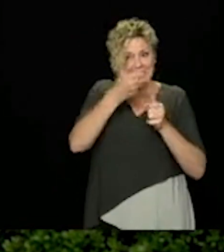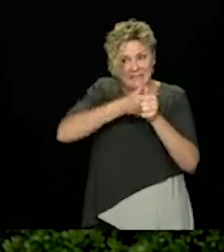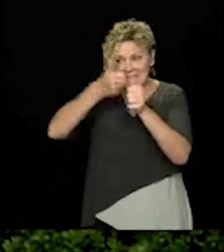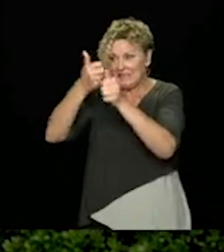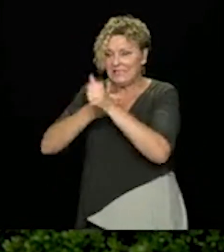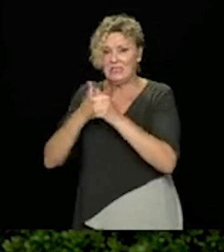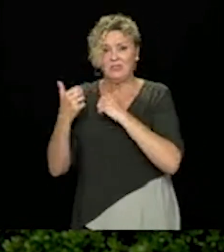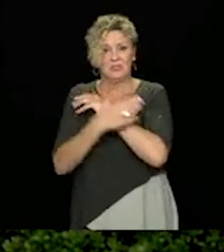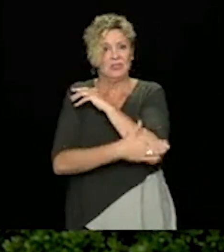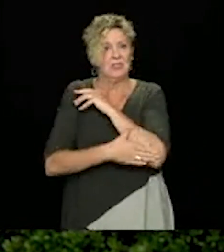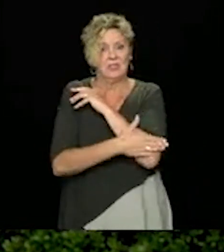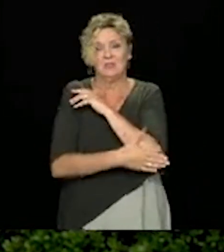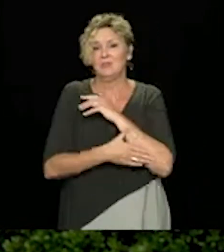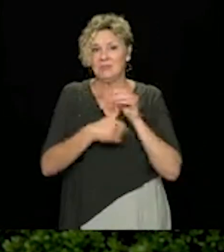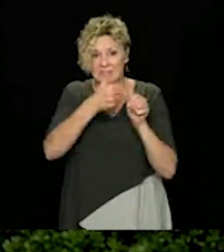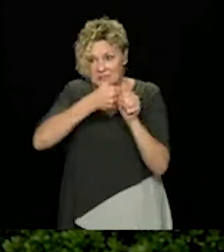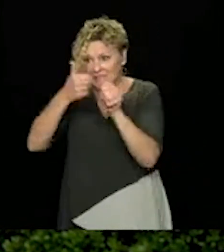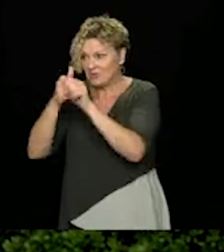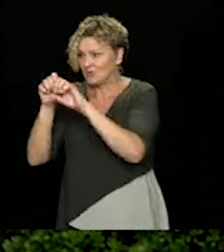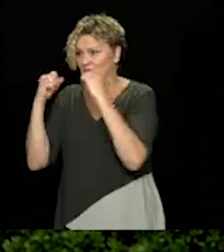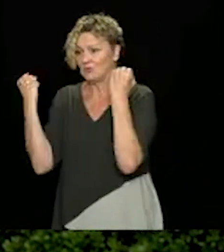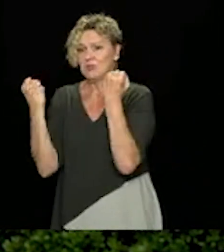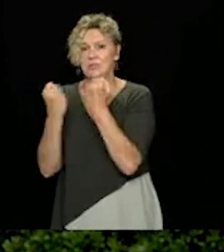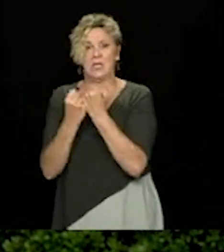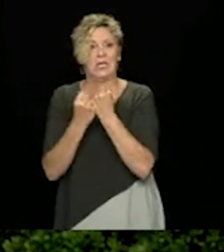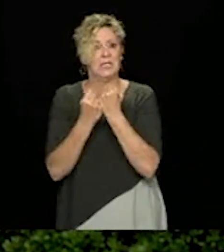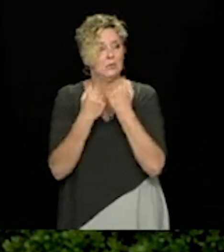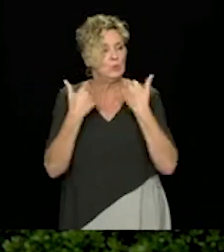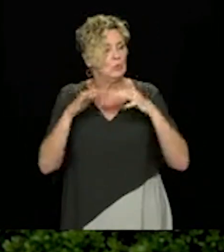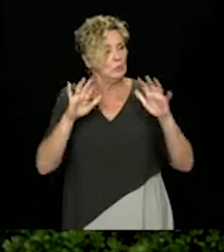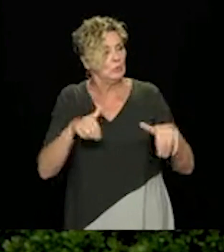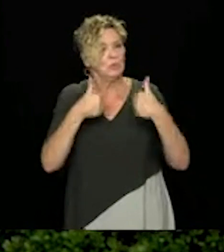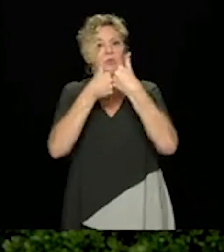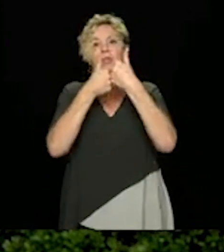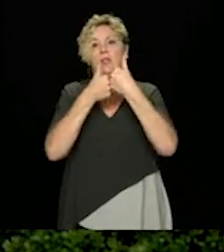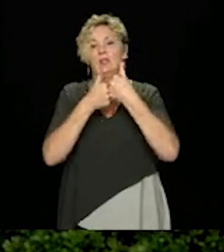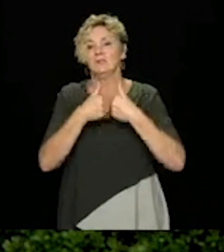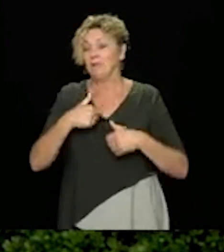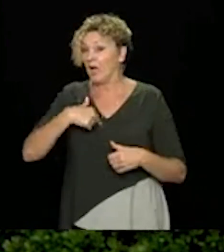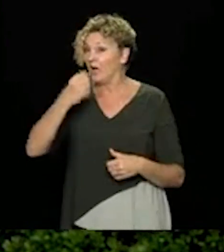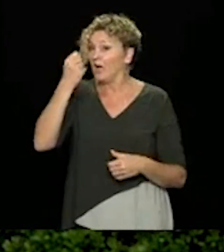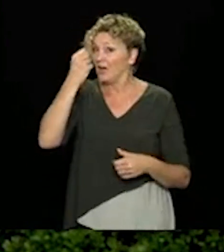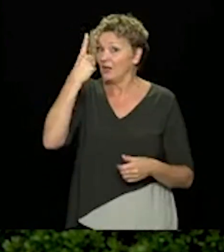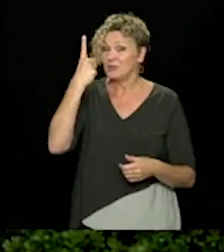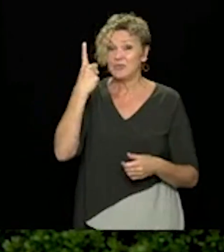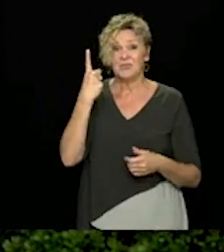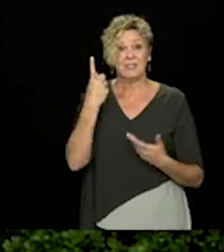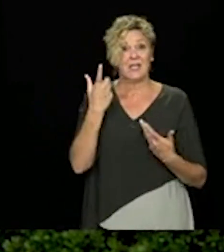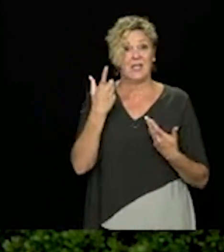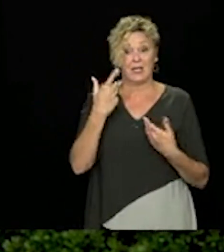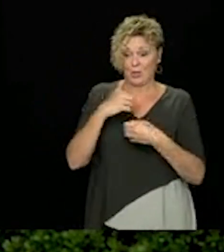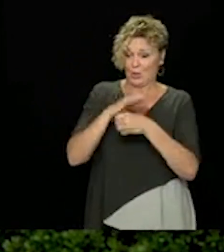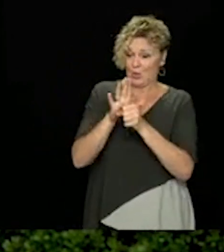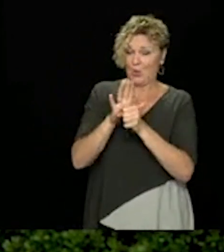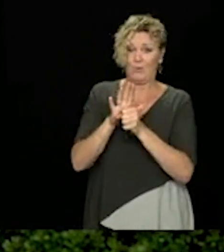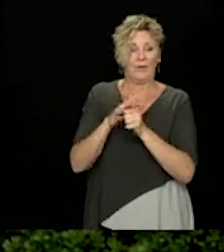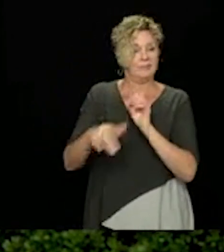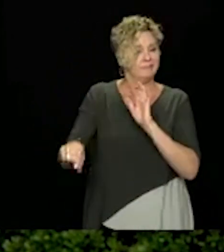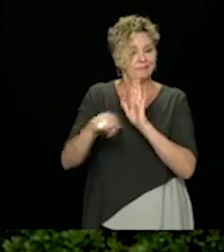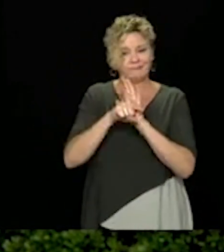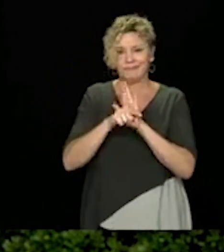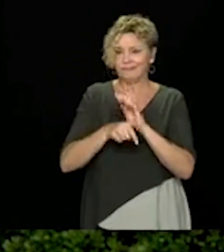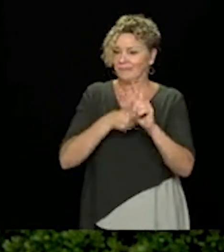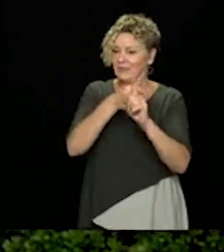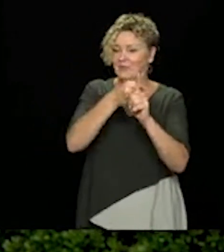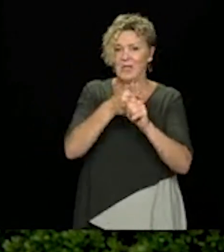And I do understand the impact that a lack of international travelers will have on the tourism sector, but I can't wish